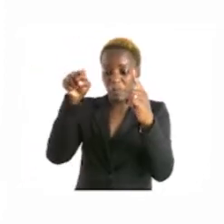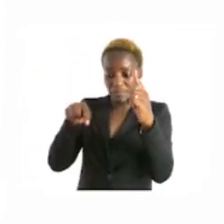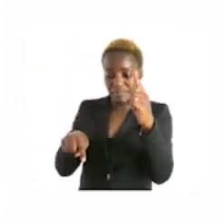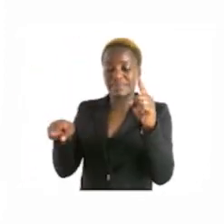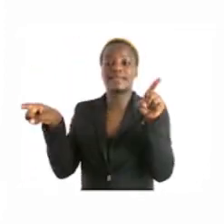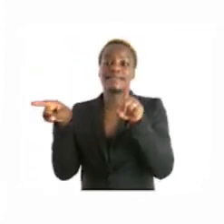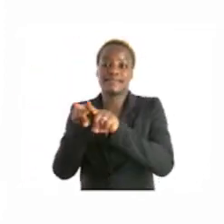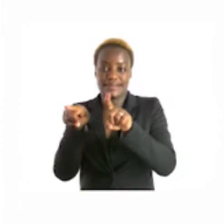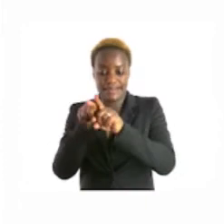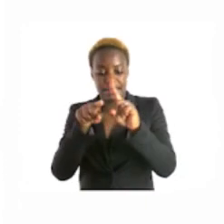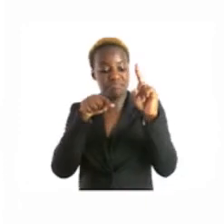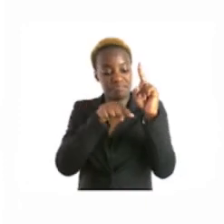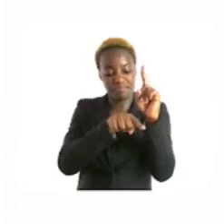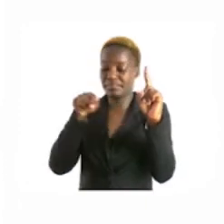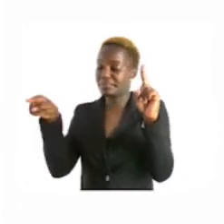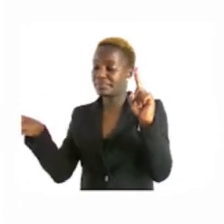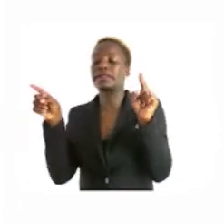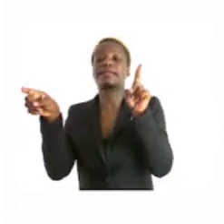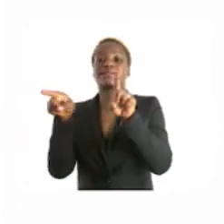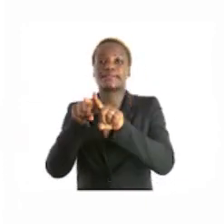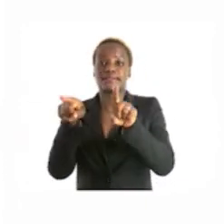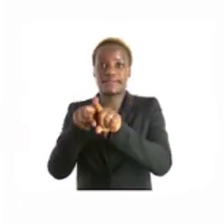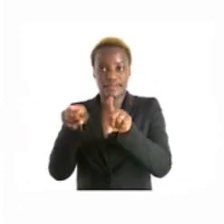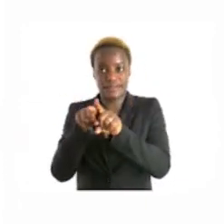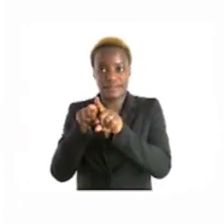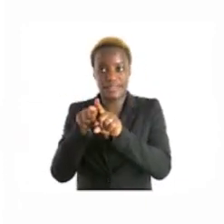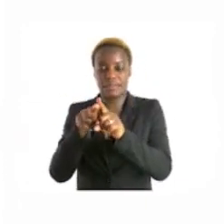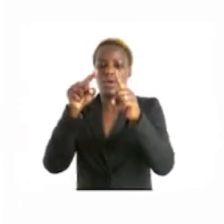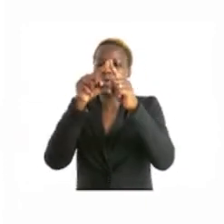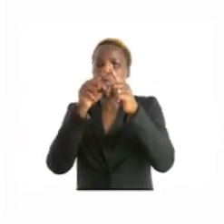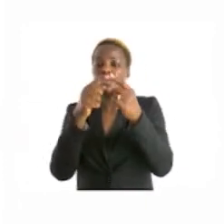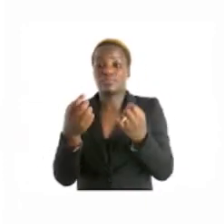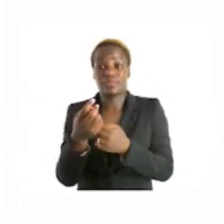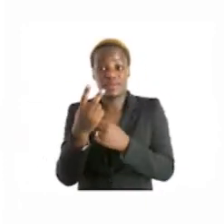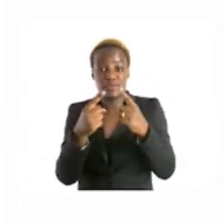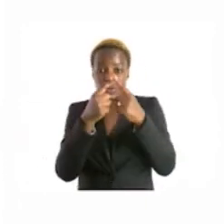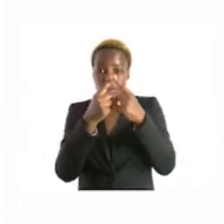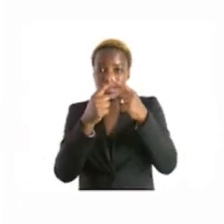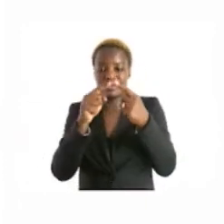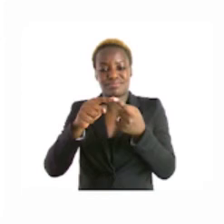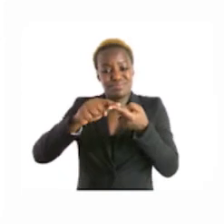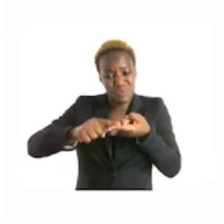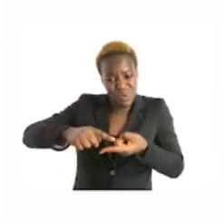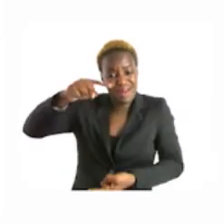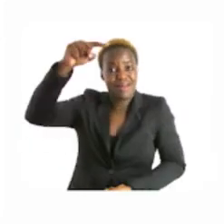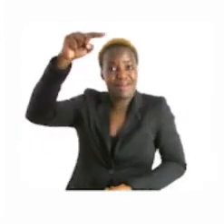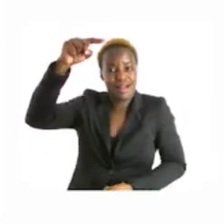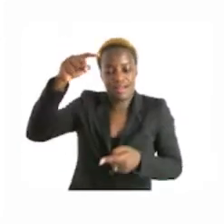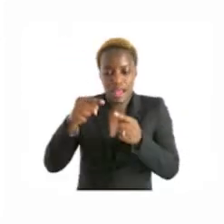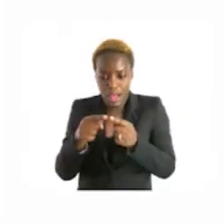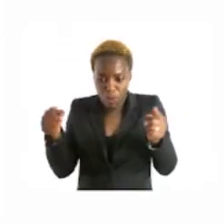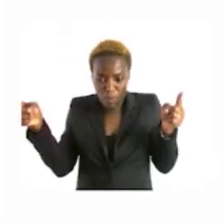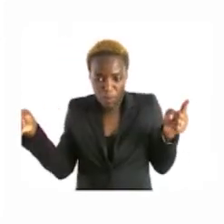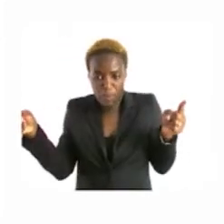shapes of the 2Ds, we also look on the length as well as the width of the shapes. The